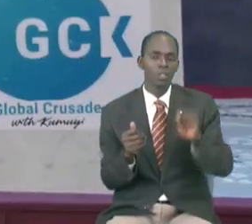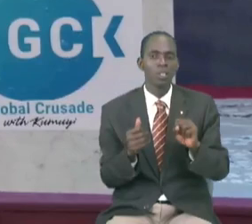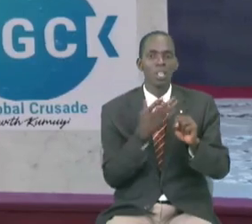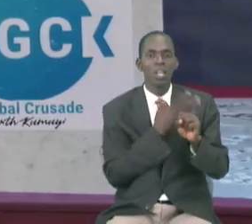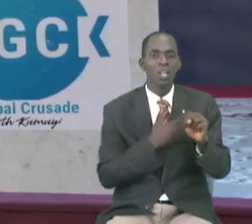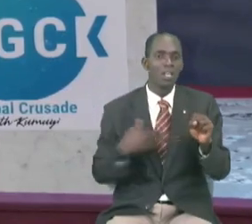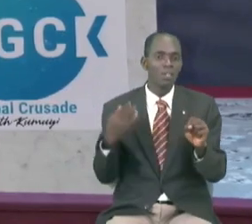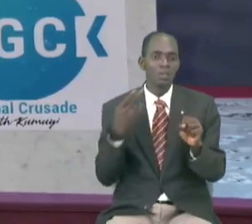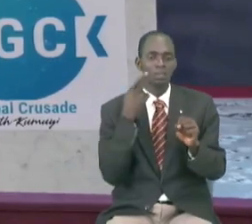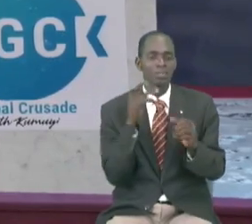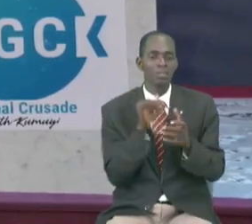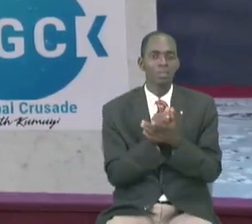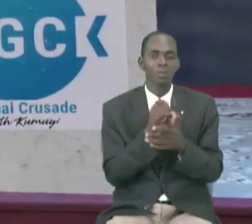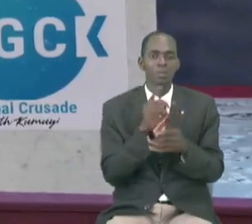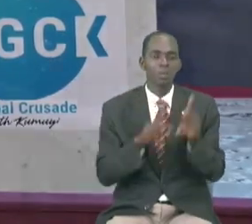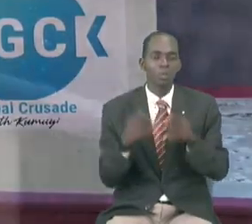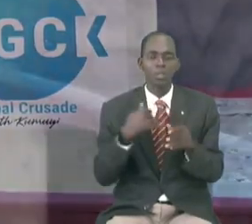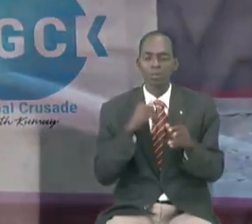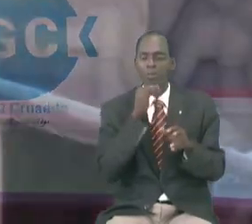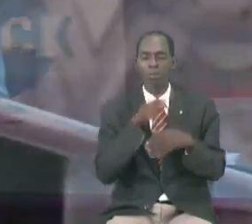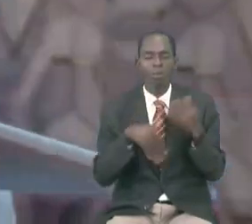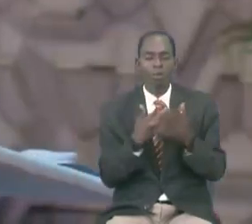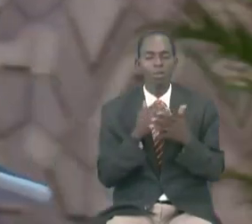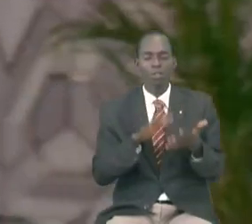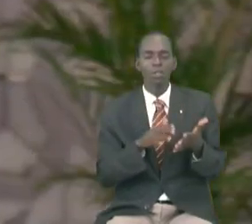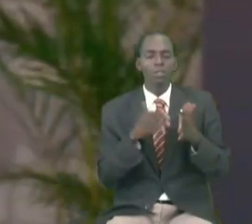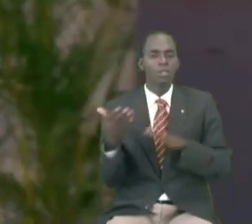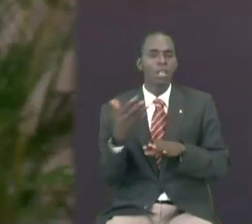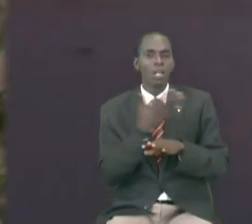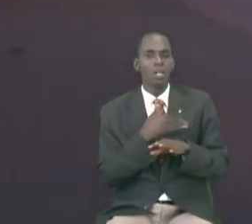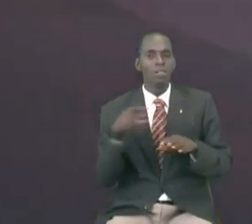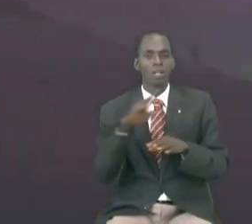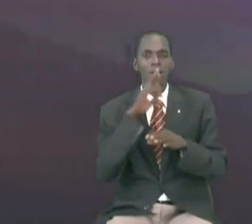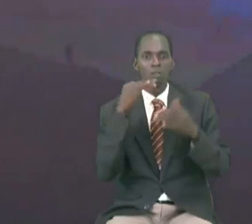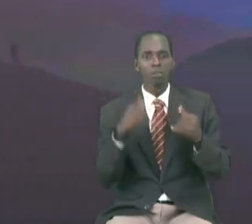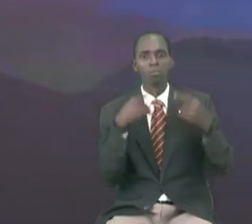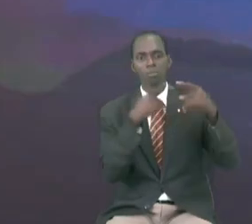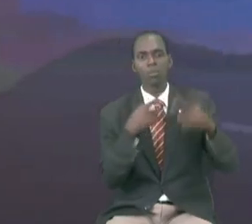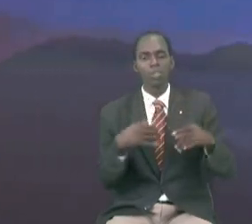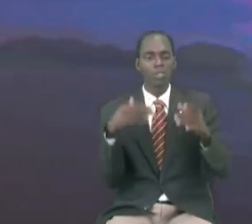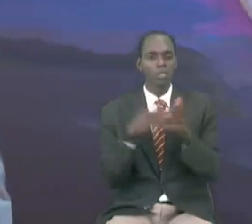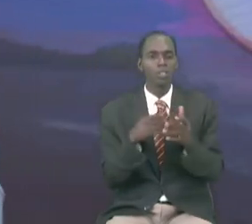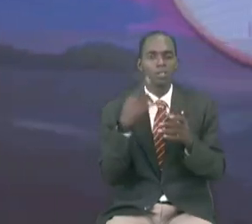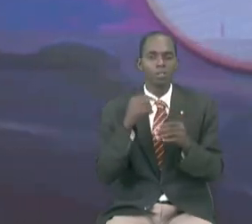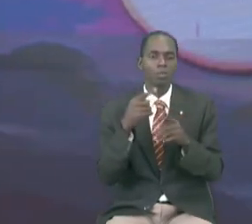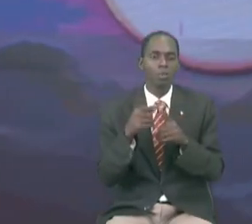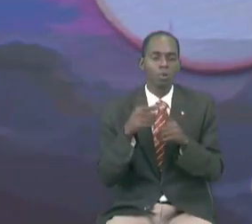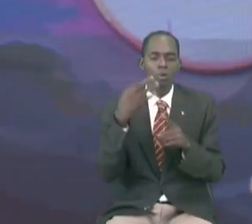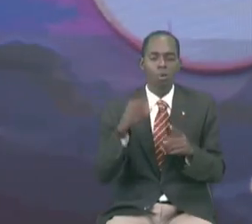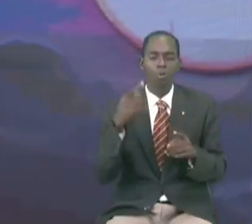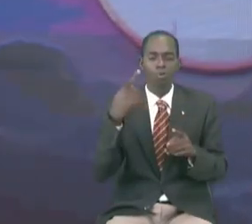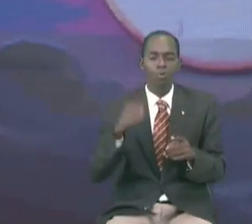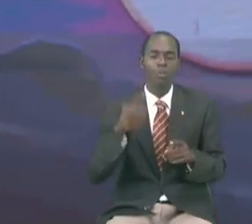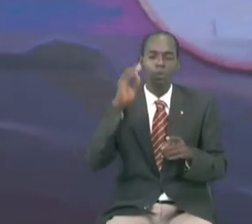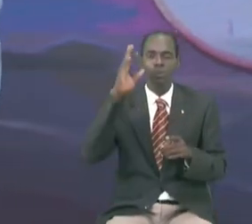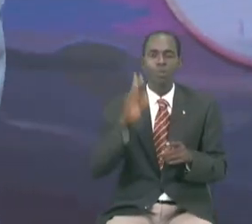But the members of the church never. Now, apostles, look at what you preach and look at it. It brought persecution